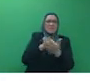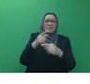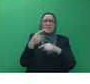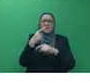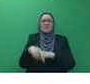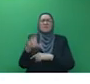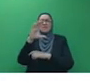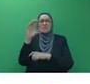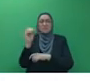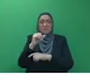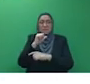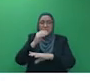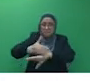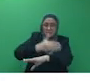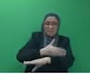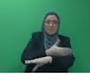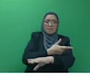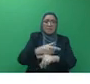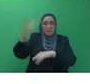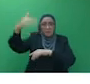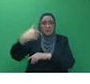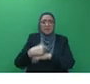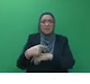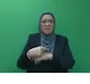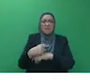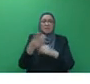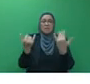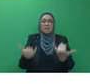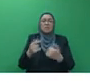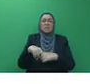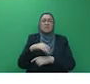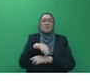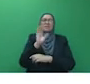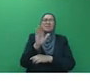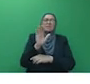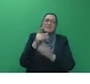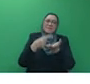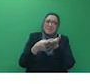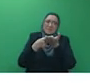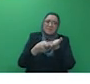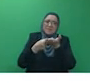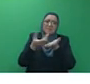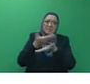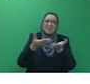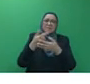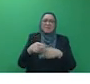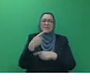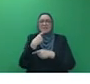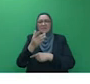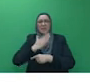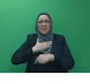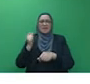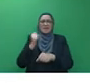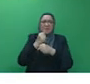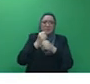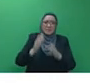like uh douglas our people are very stressed they are working from home uh things are gloomy morale is